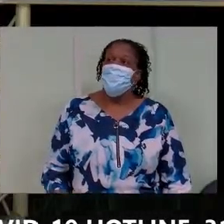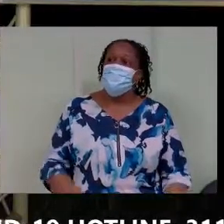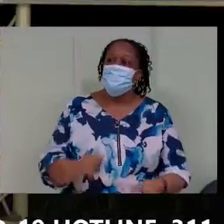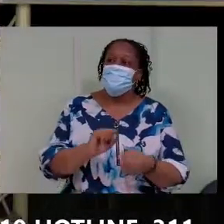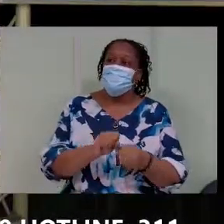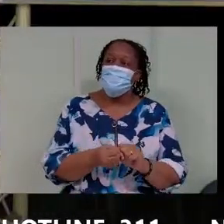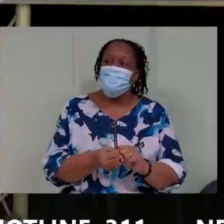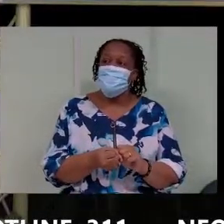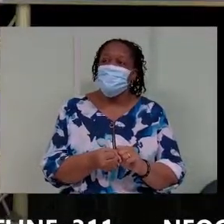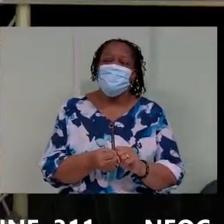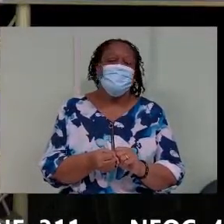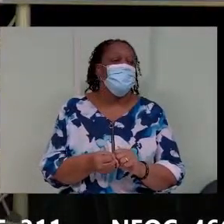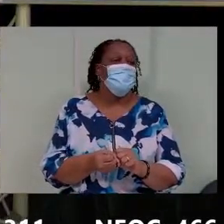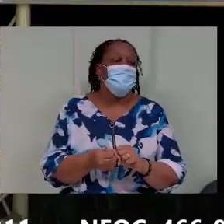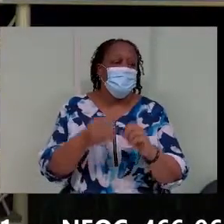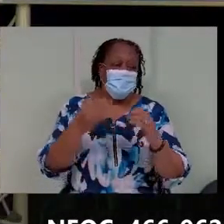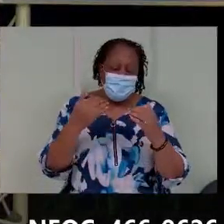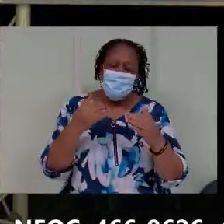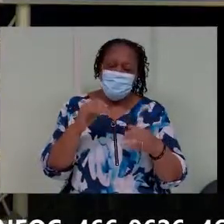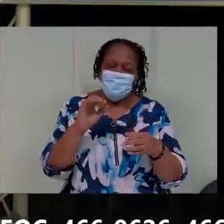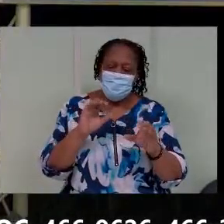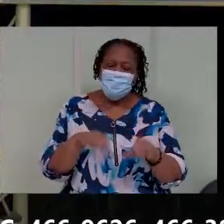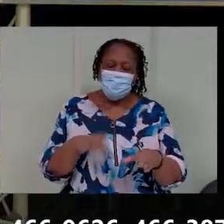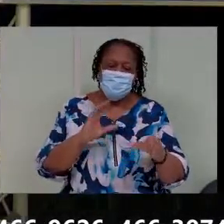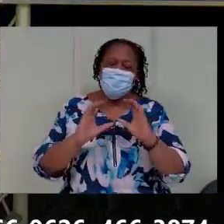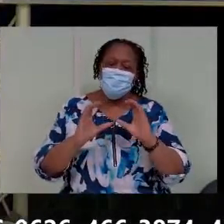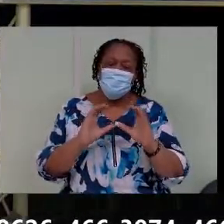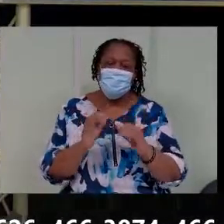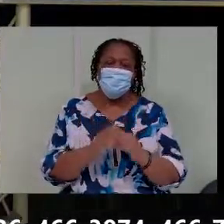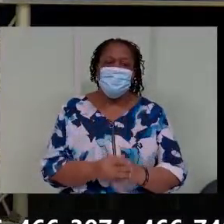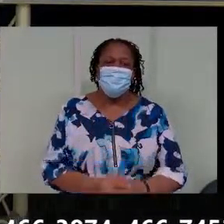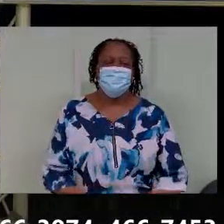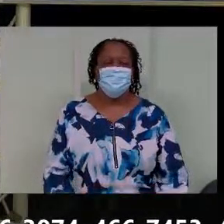taking it home to your loved ones and taking their life.